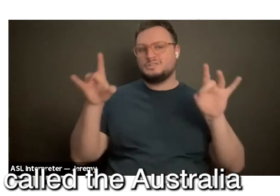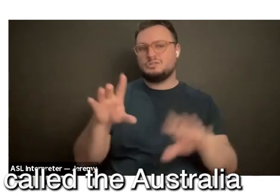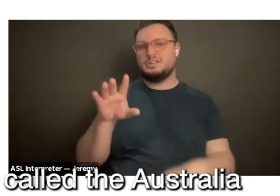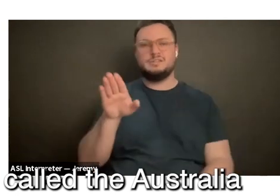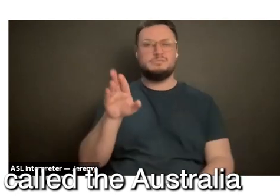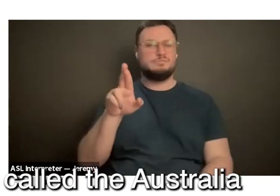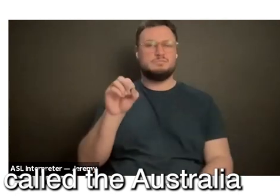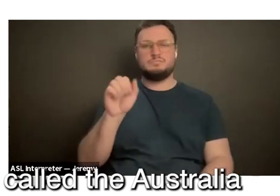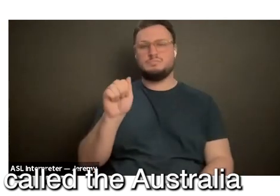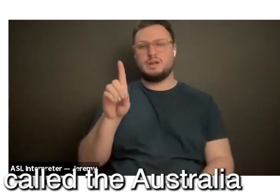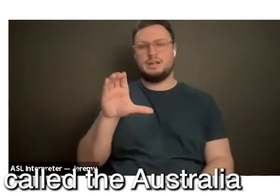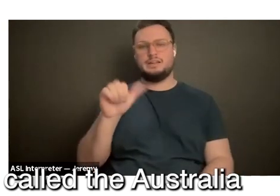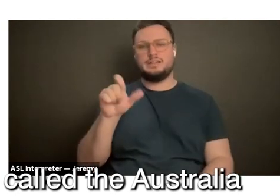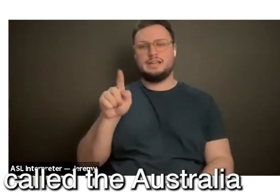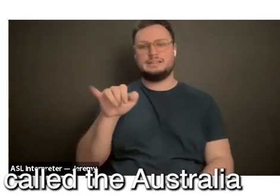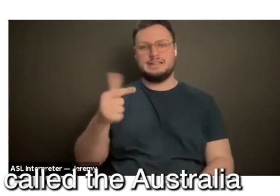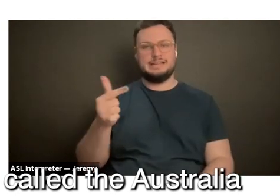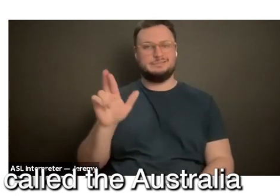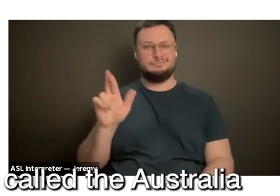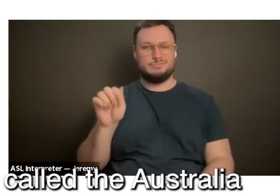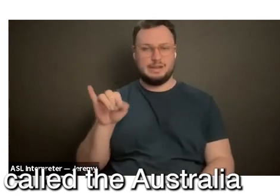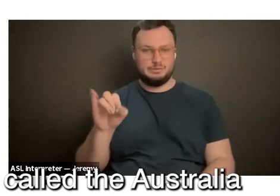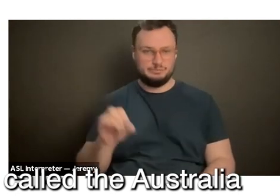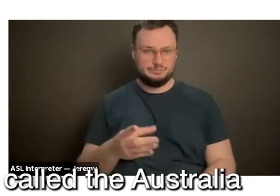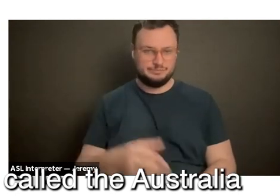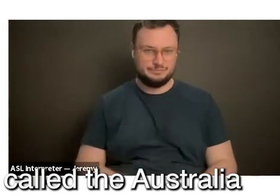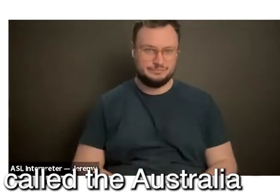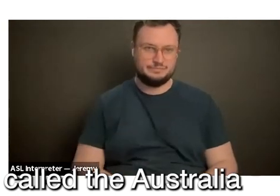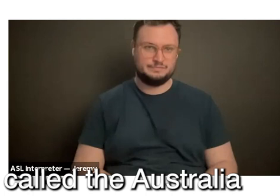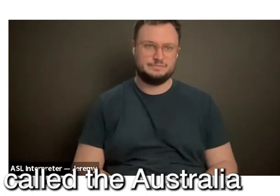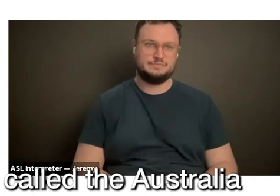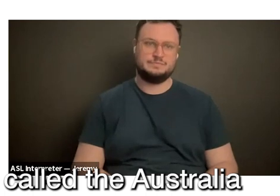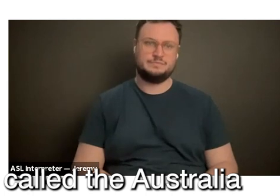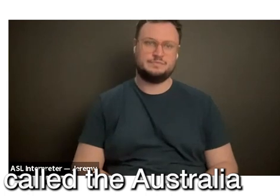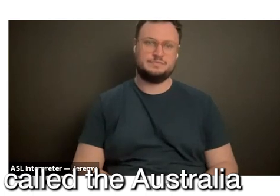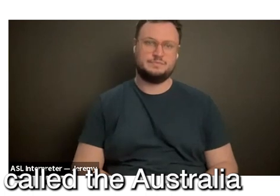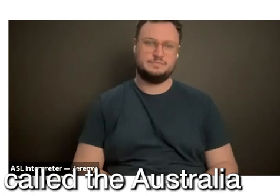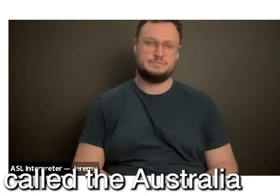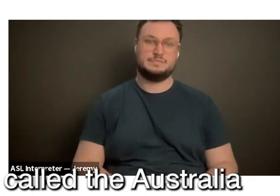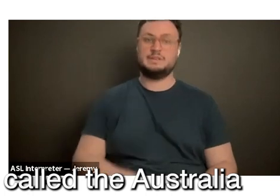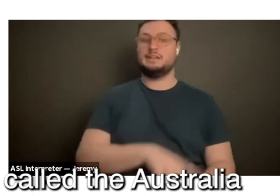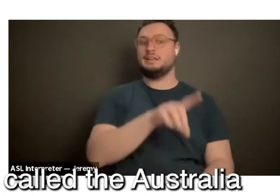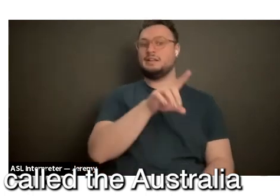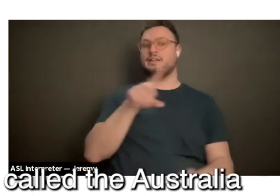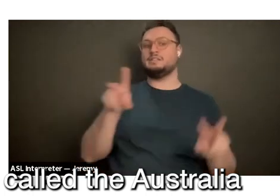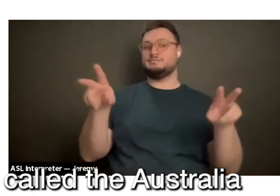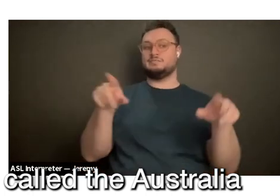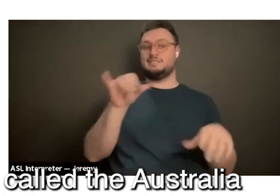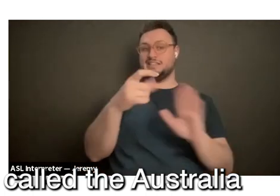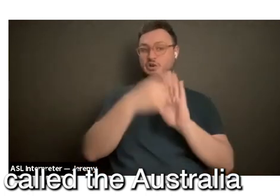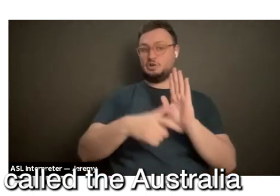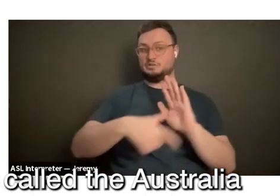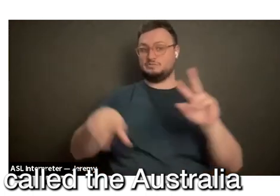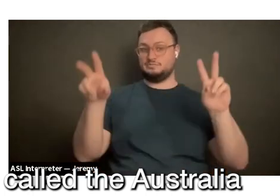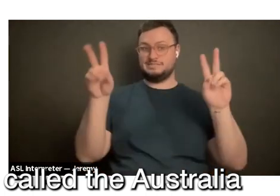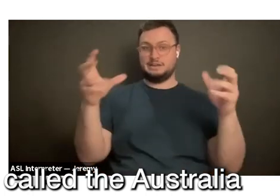Station, and it says, the title says, disability, a fate worse than death, question mark. And